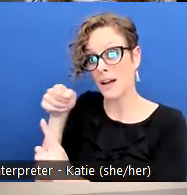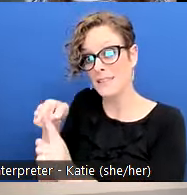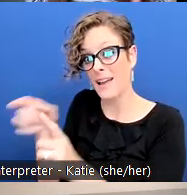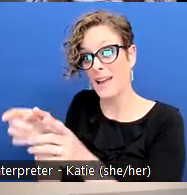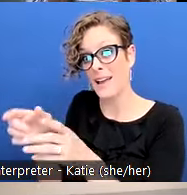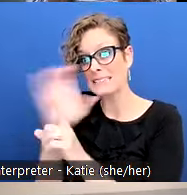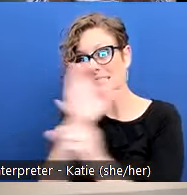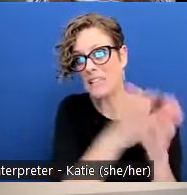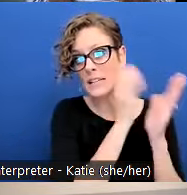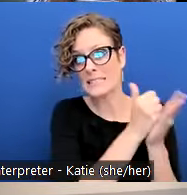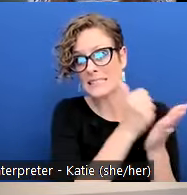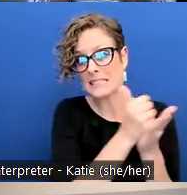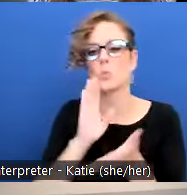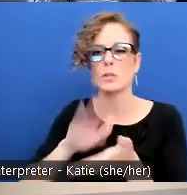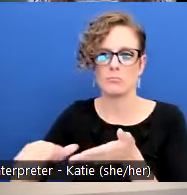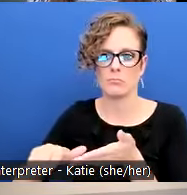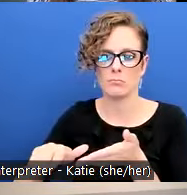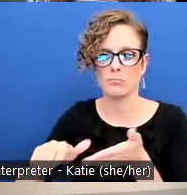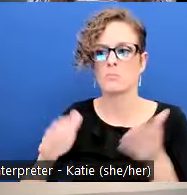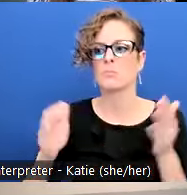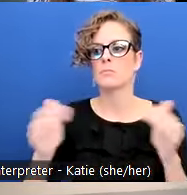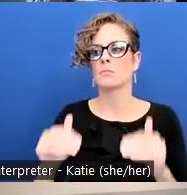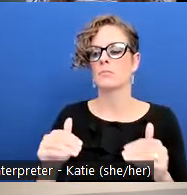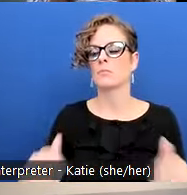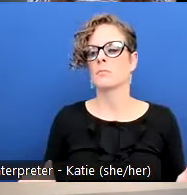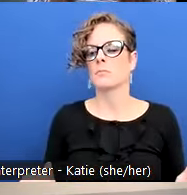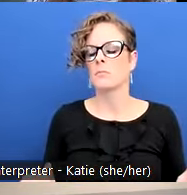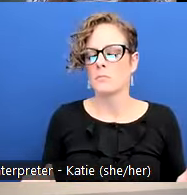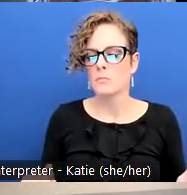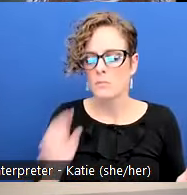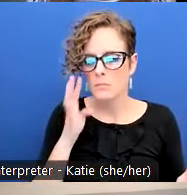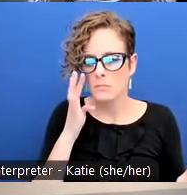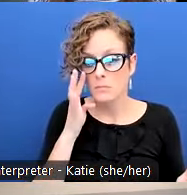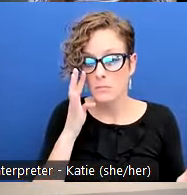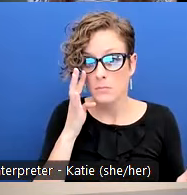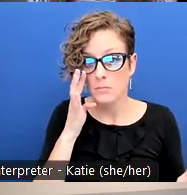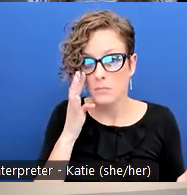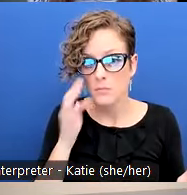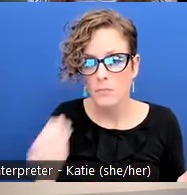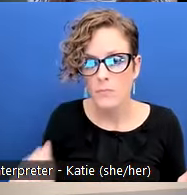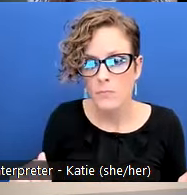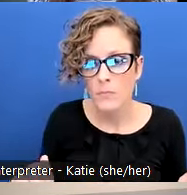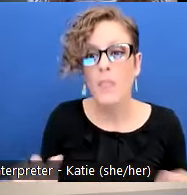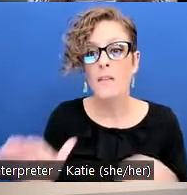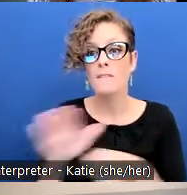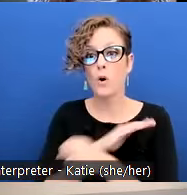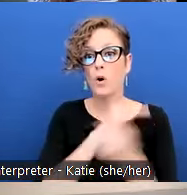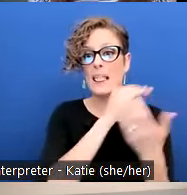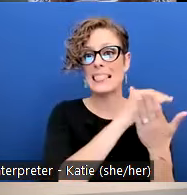The crimes or offenses that are included here, there's a full list in the bill, but it includes things